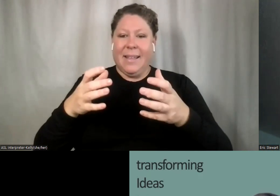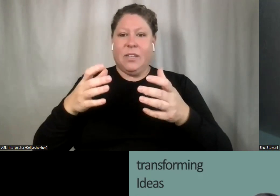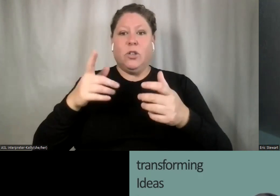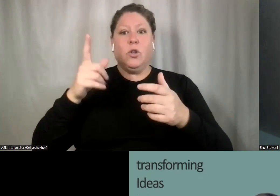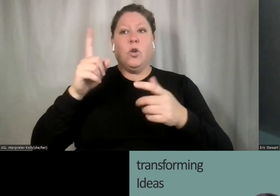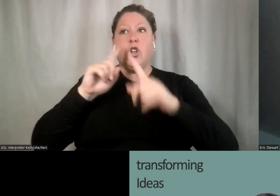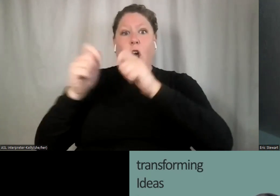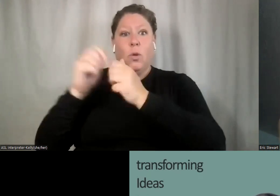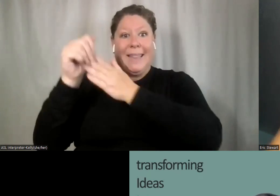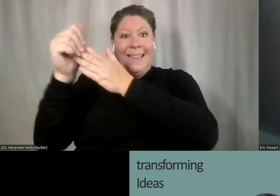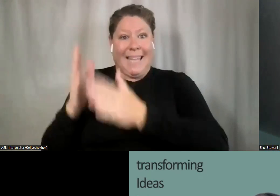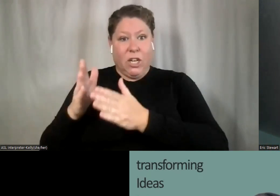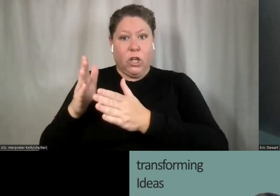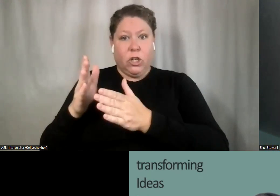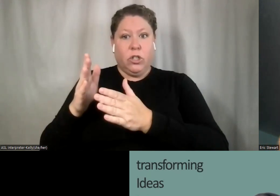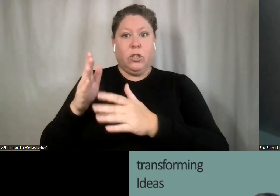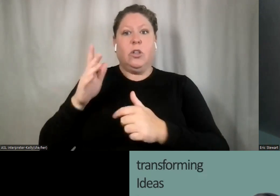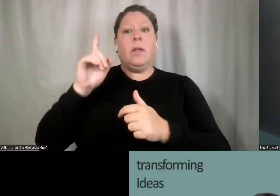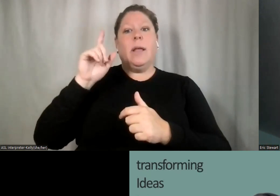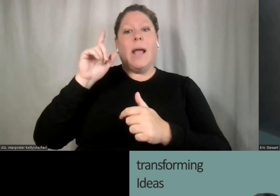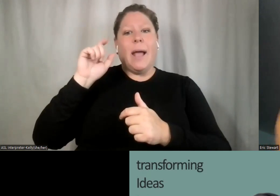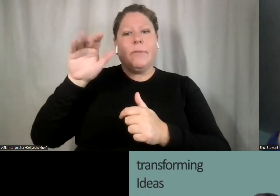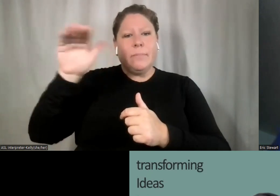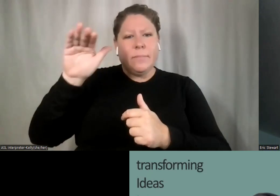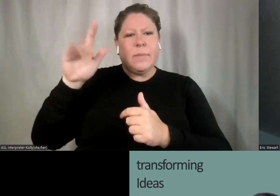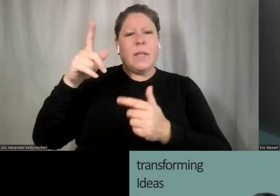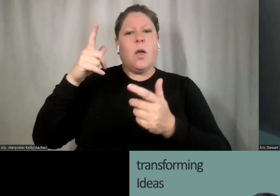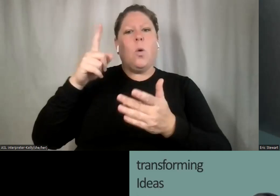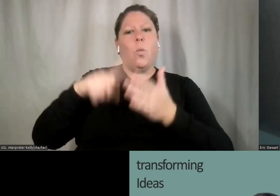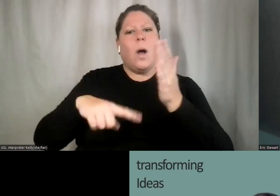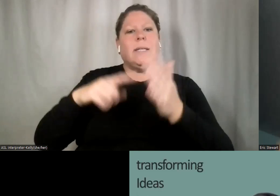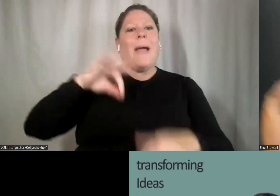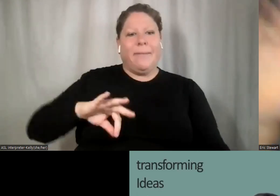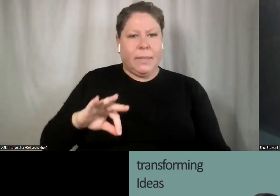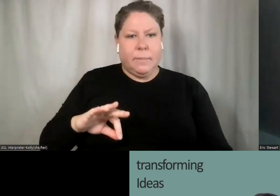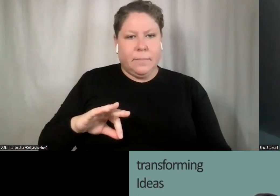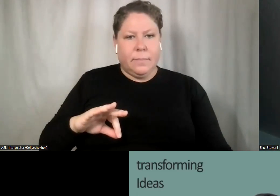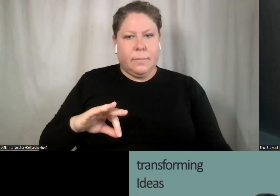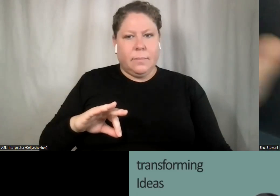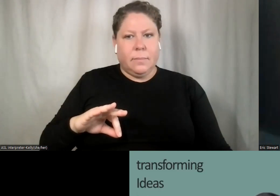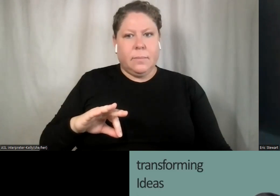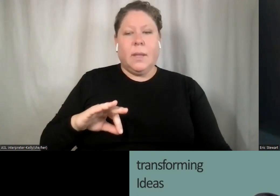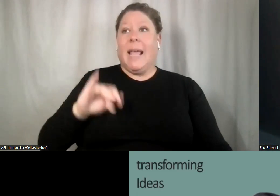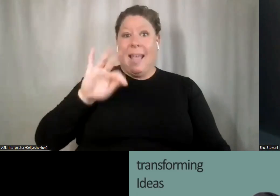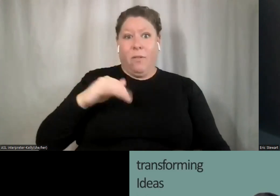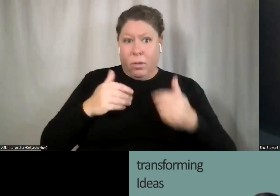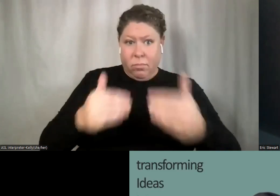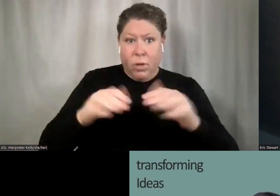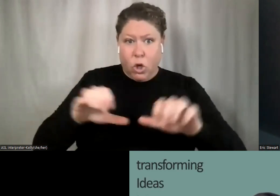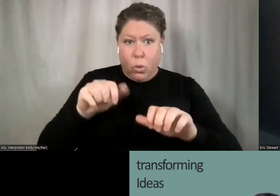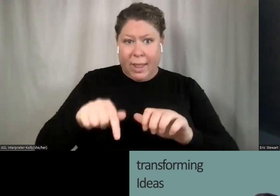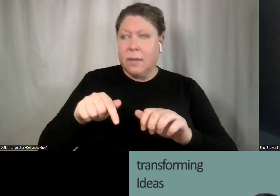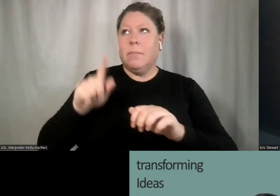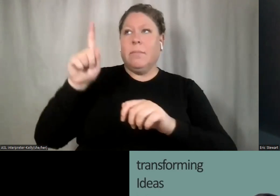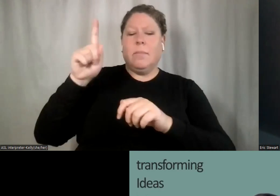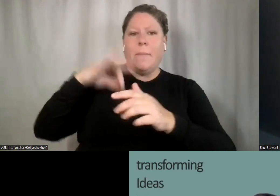to propose in terms of a contract. What is the benefit of this activity to them? Okay. Now we all know that we